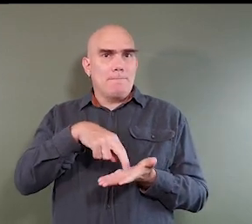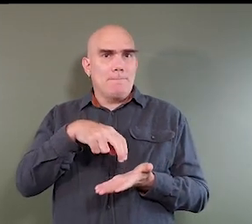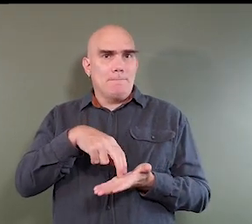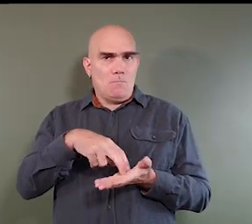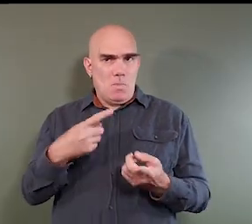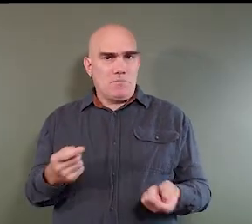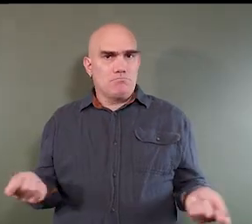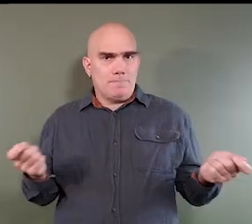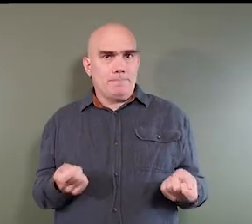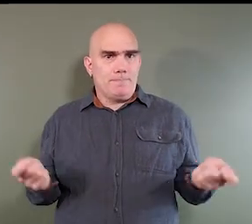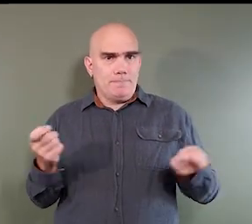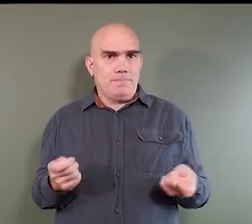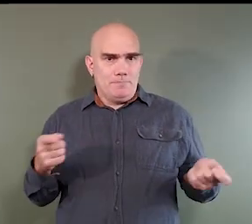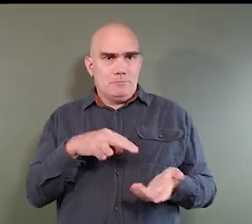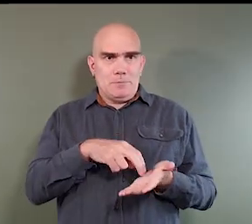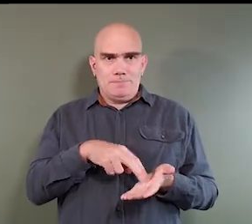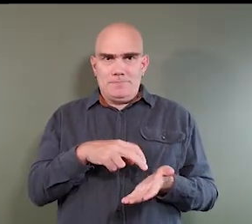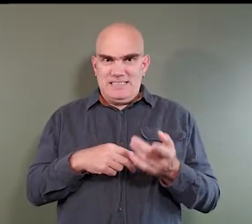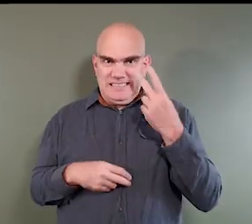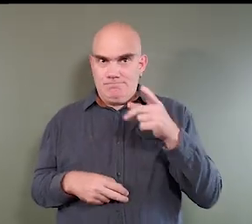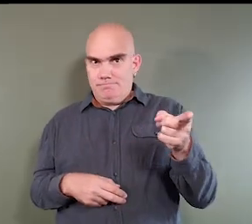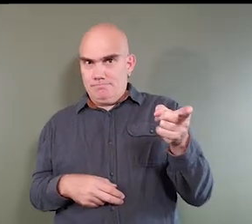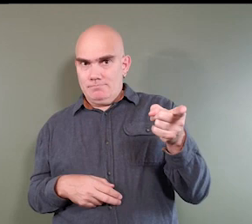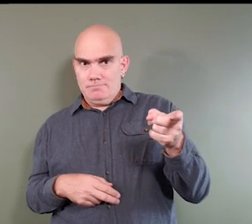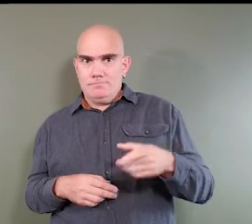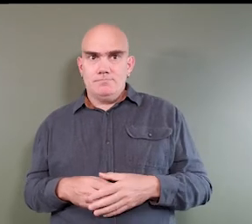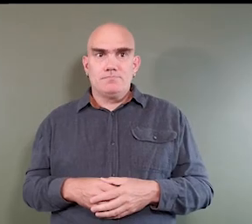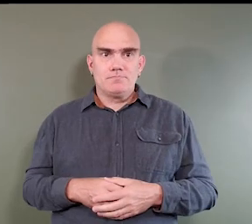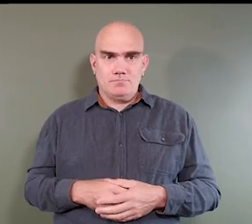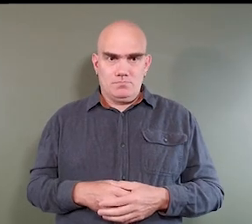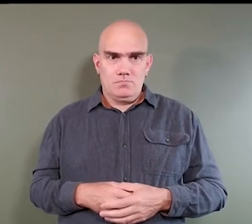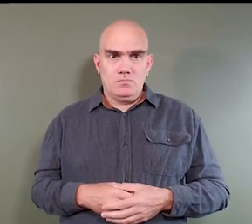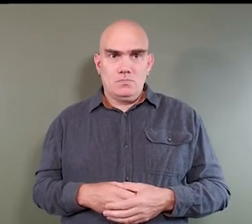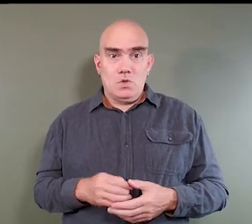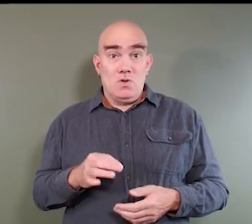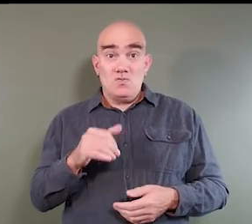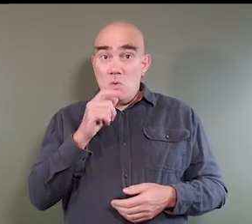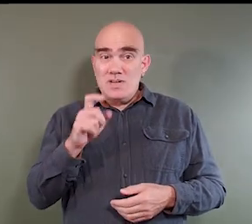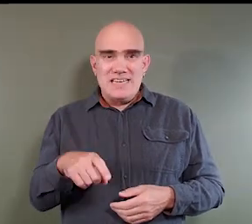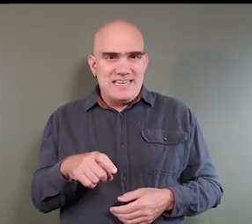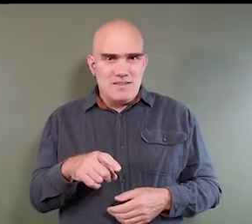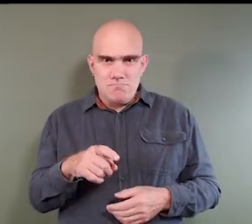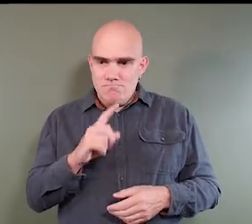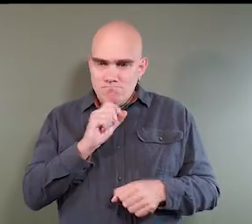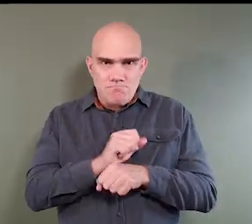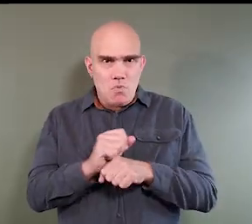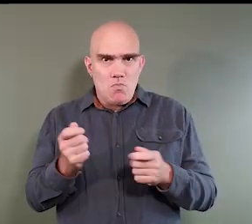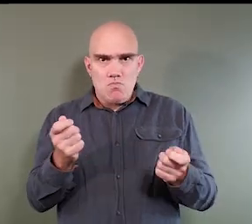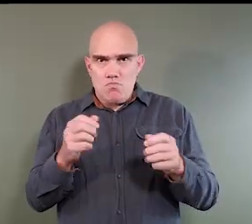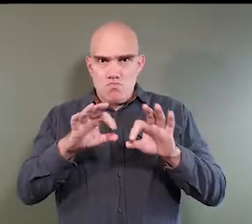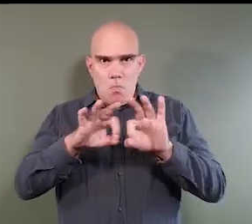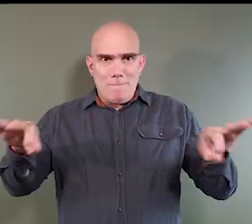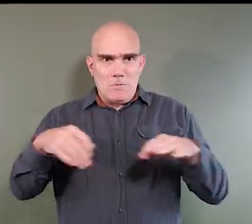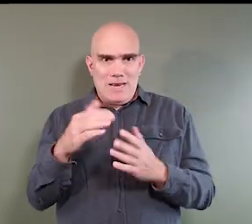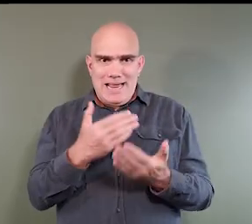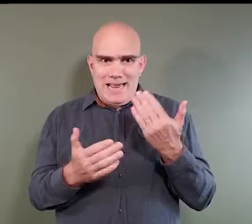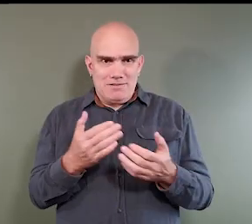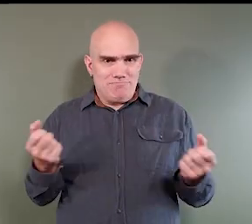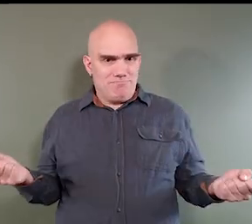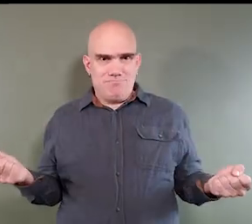of a jump as she's doing the jump ropes. So you don't need jump ropes in your hands in order